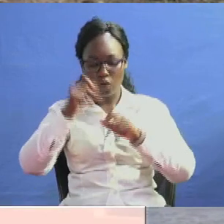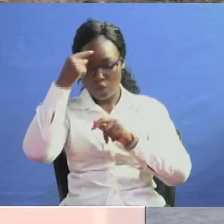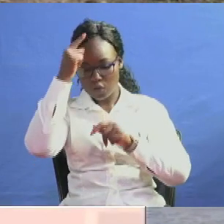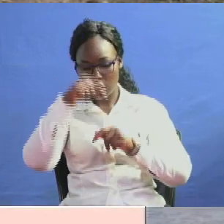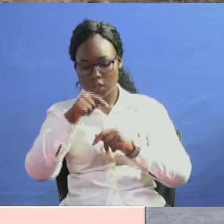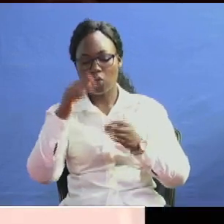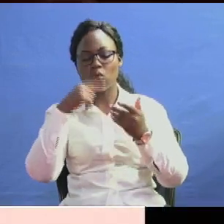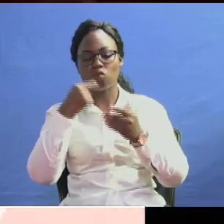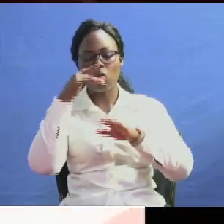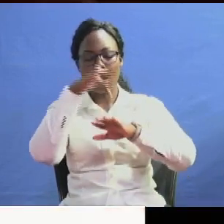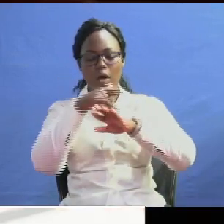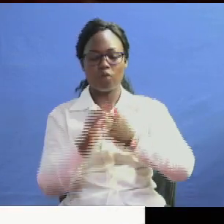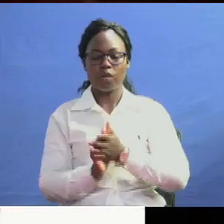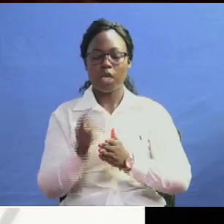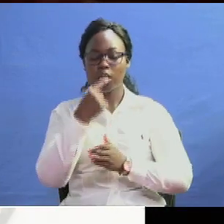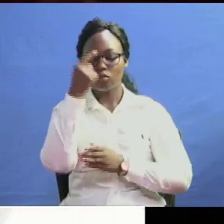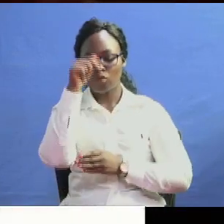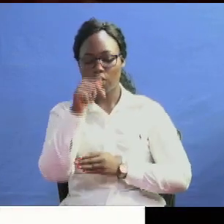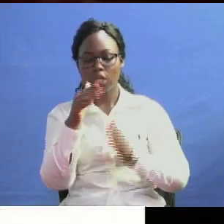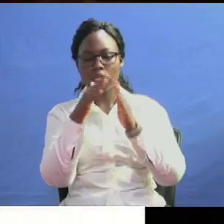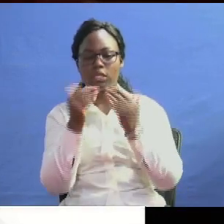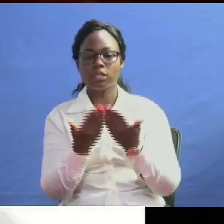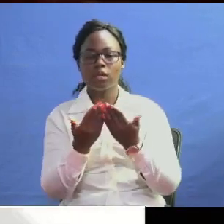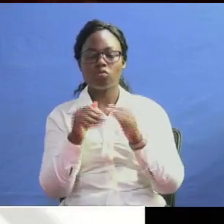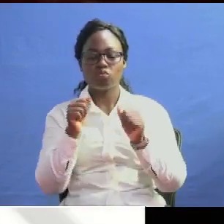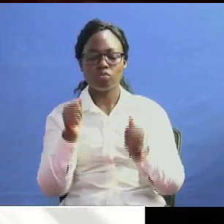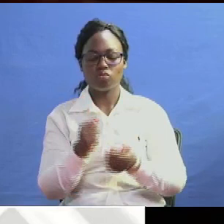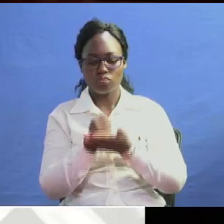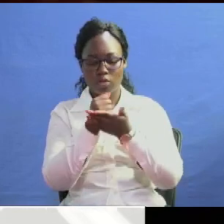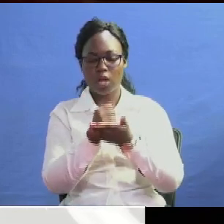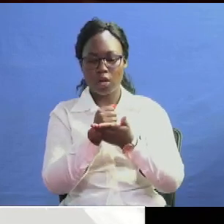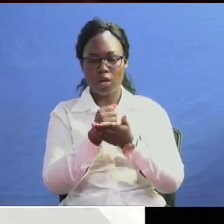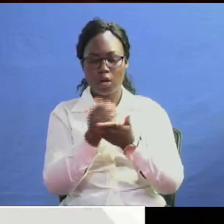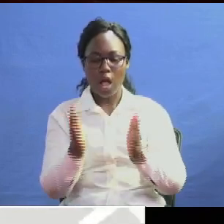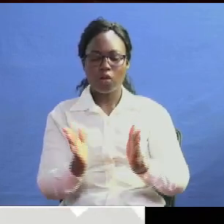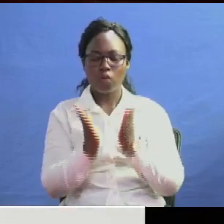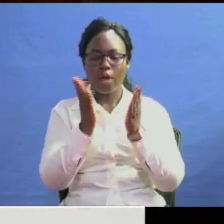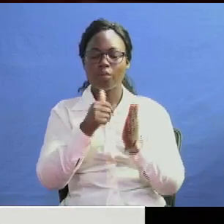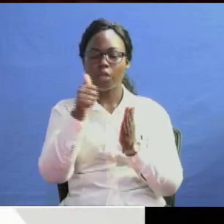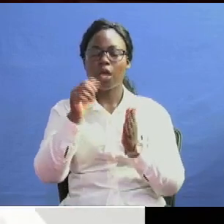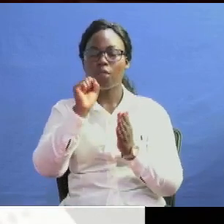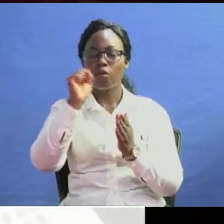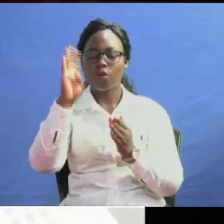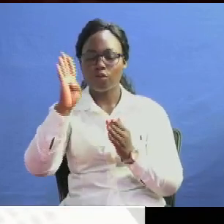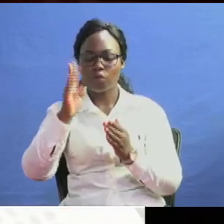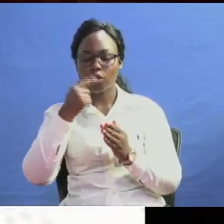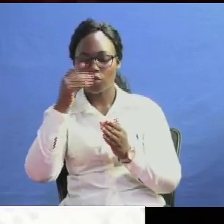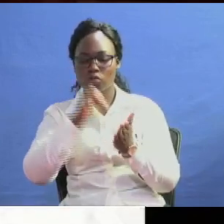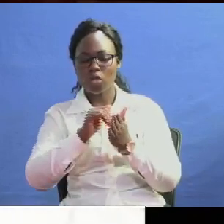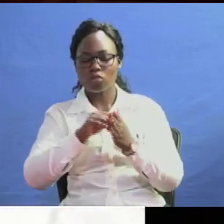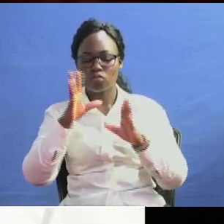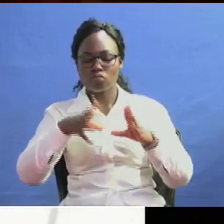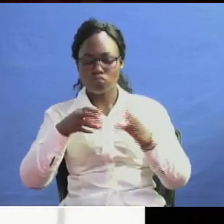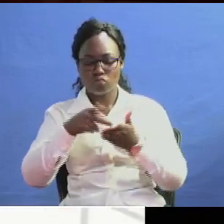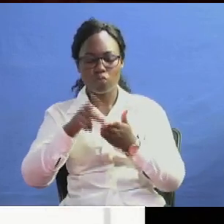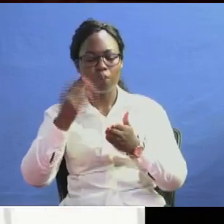those affected. So if this House can help us raise another, get another 5 billion, we'll be able to compensate everyone.